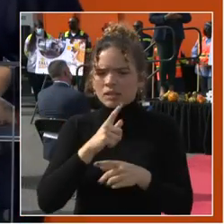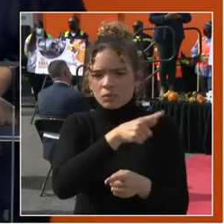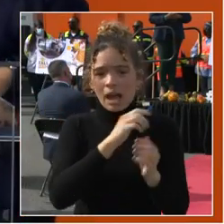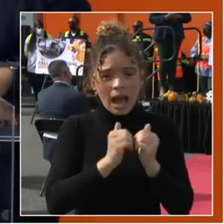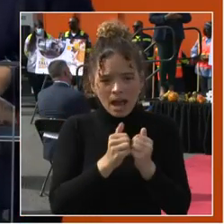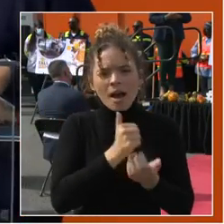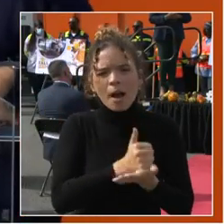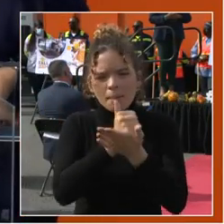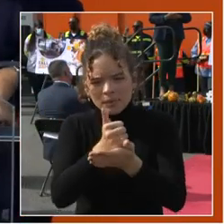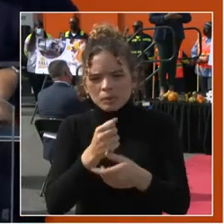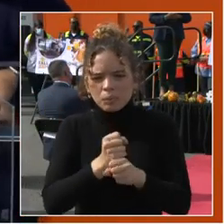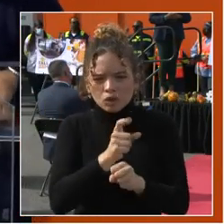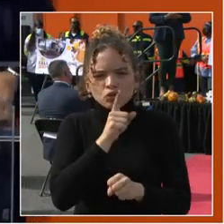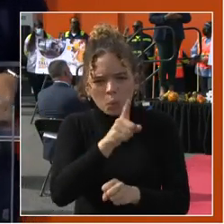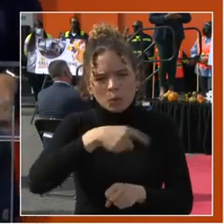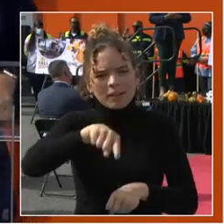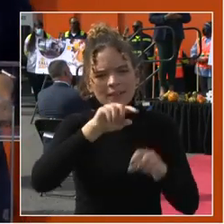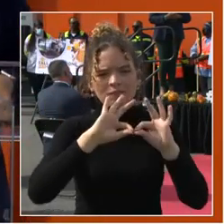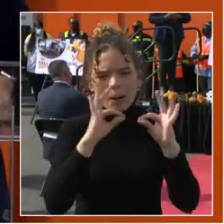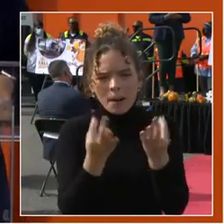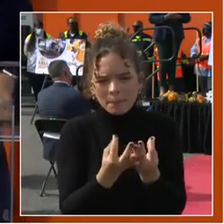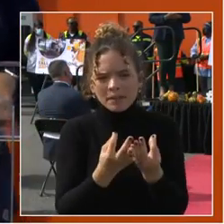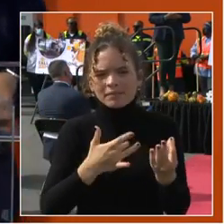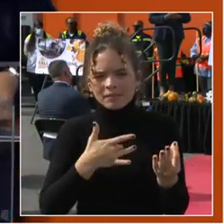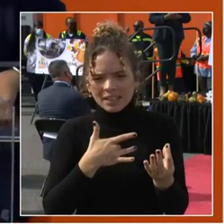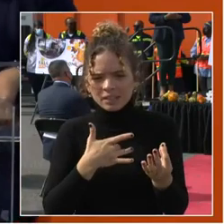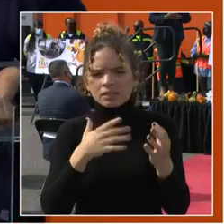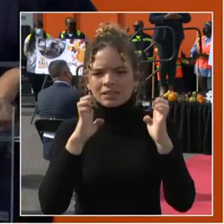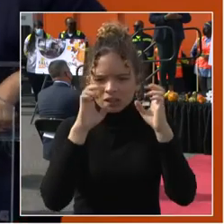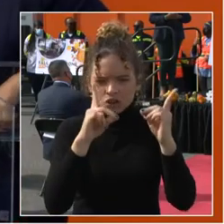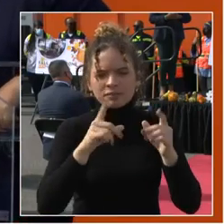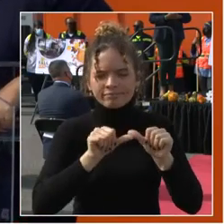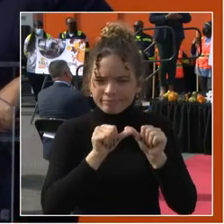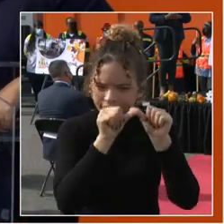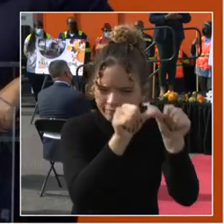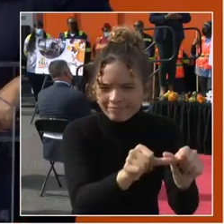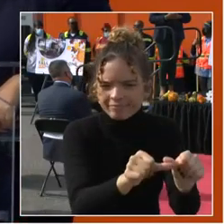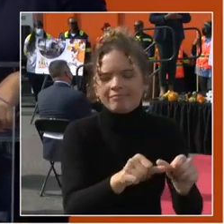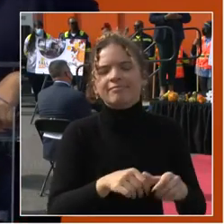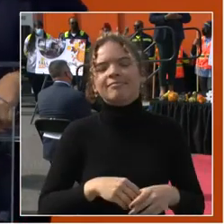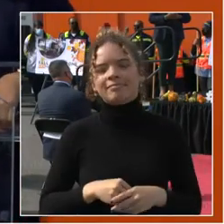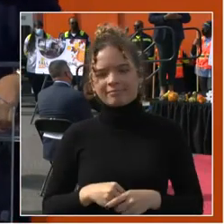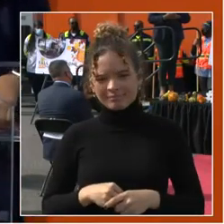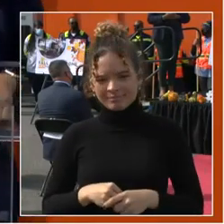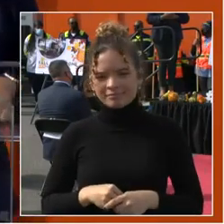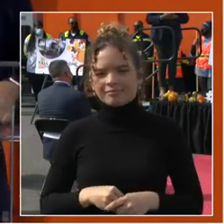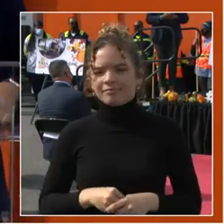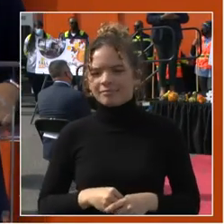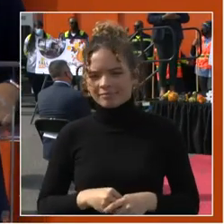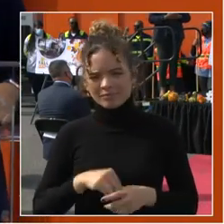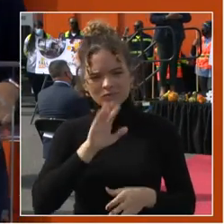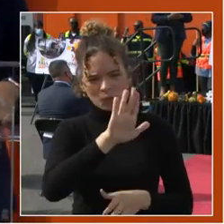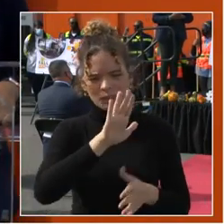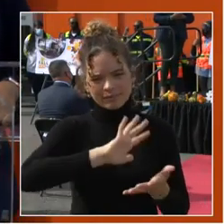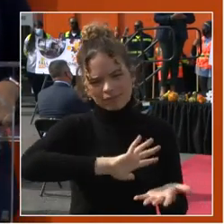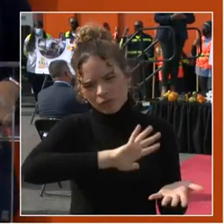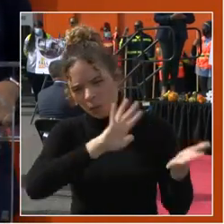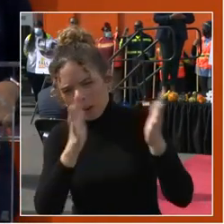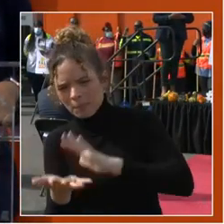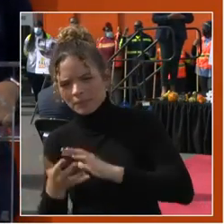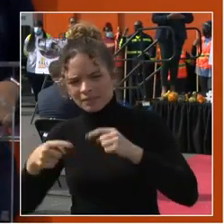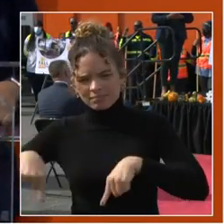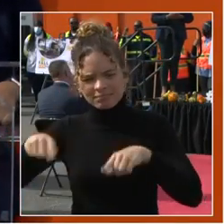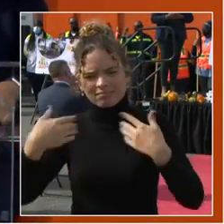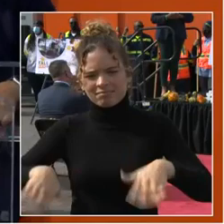Throughout your various committees of service at Friendship, you have made sure that you have transformed the school community and all of the lives that